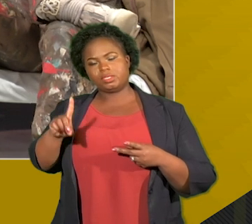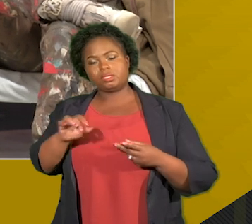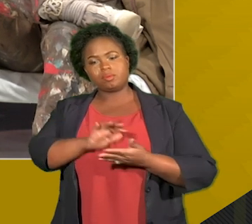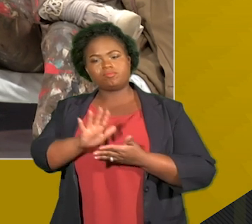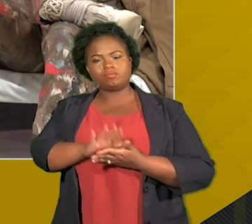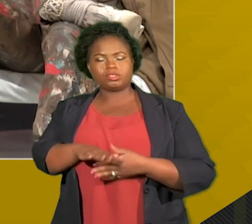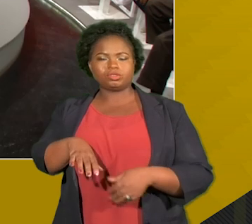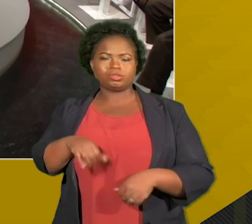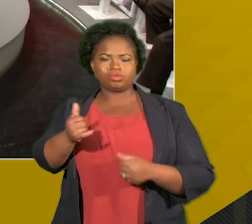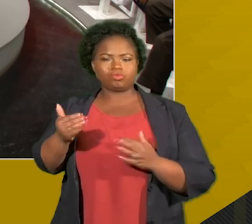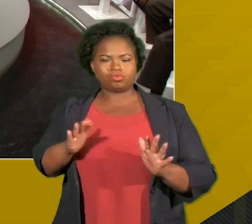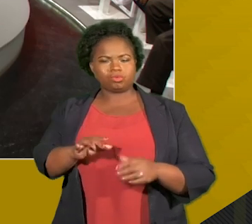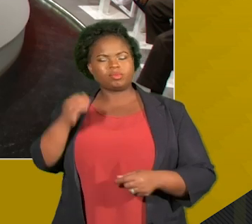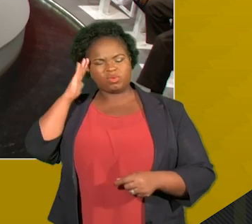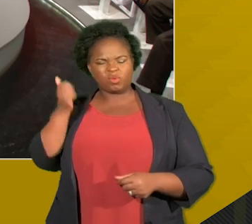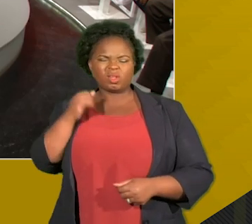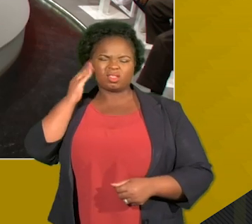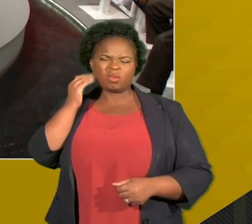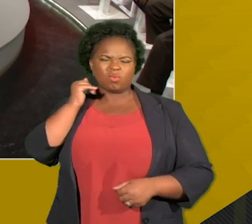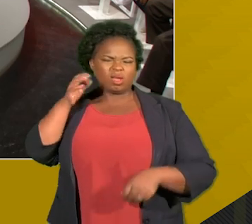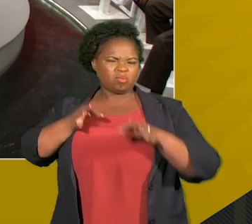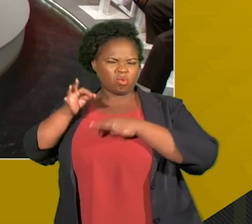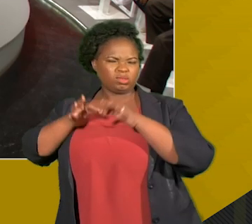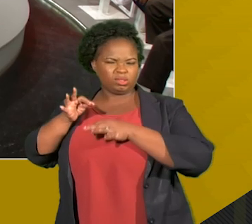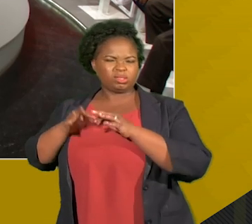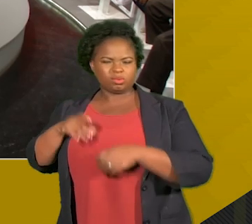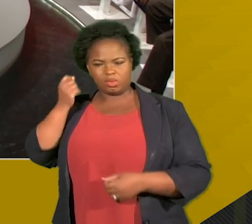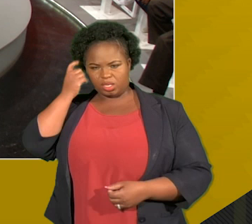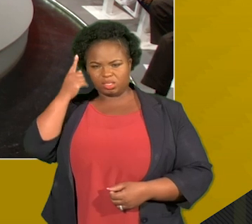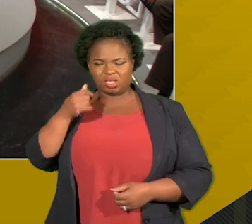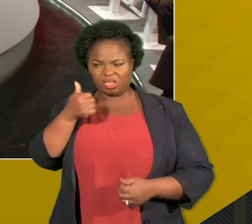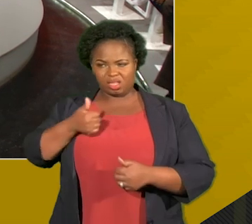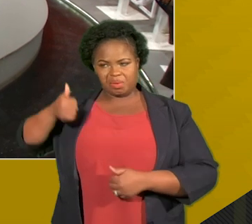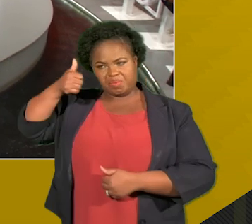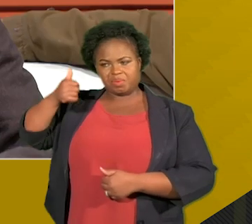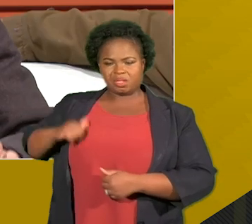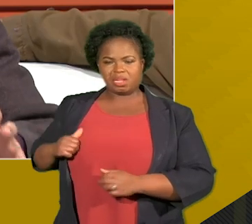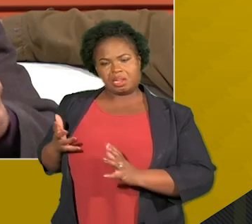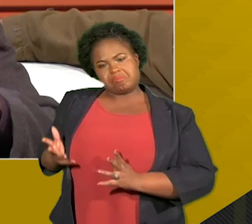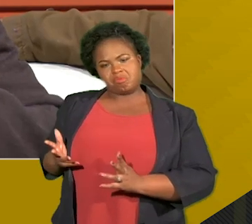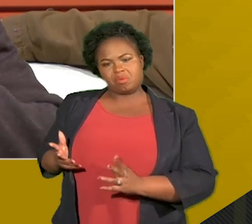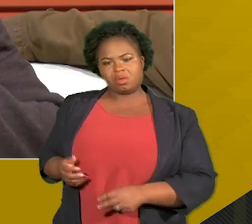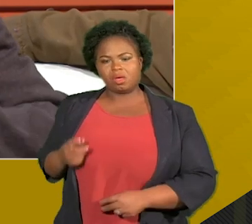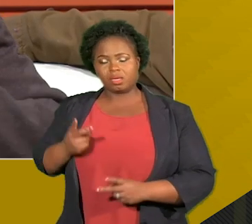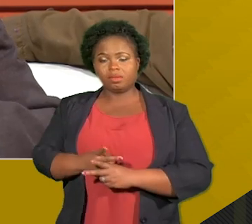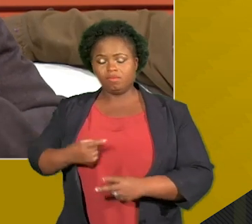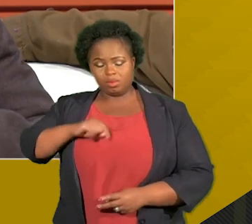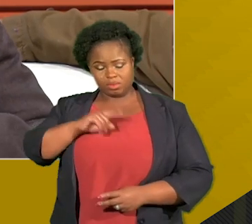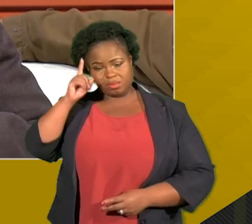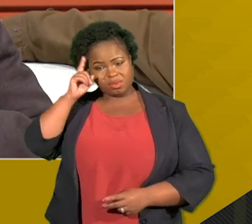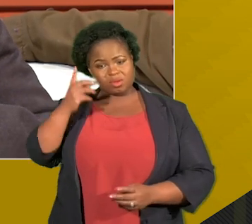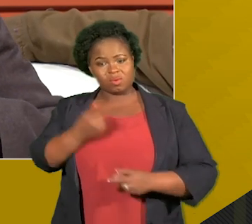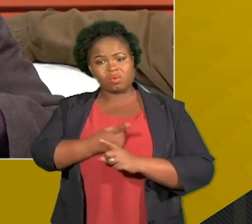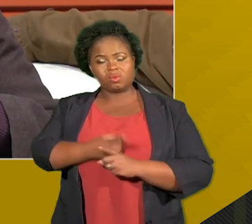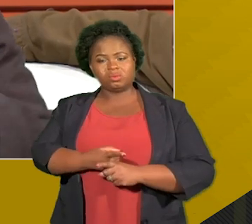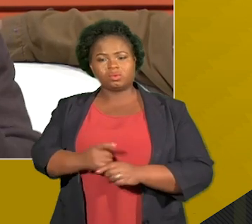Yes. And we know the white politics behind those spaces. We understand the privileges that they inhabit. And it's for us a lot of the times an exercise